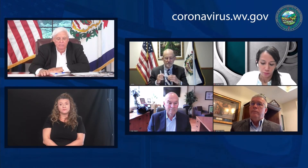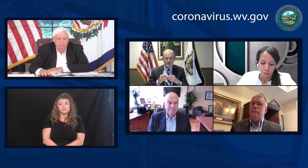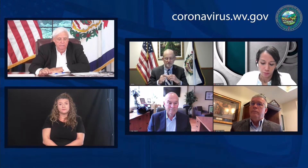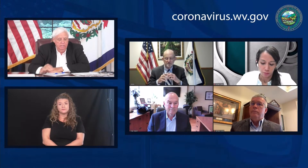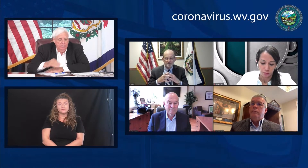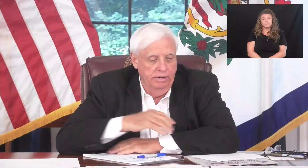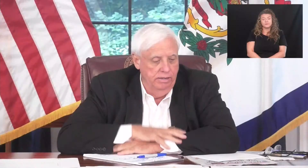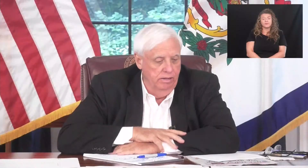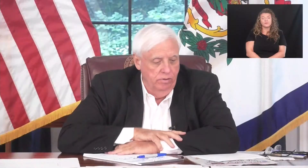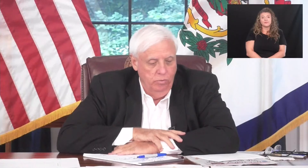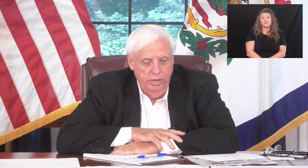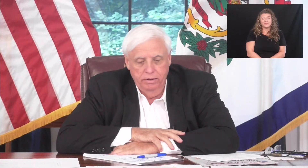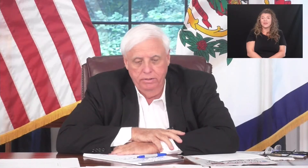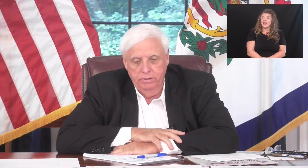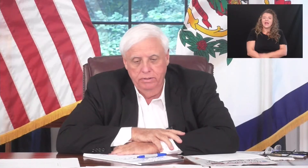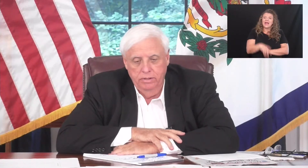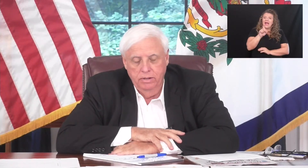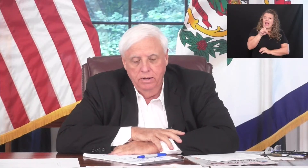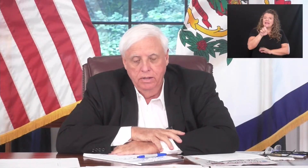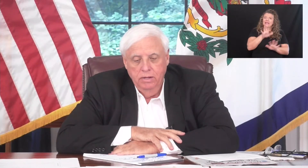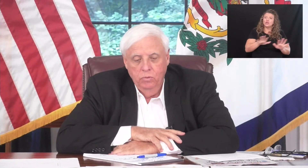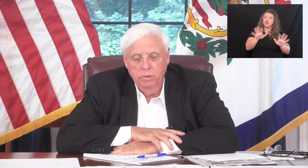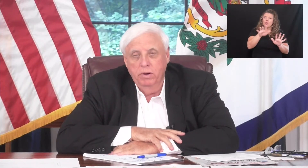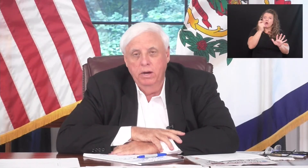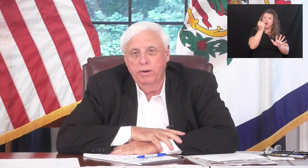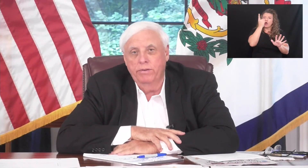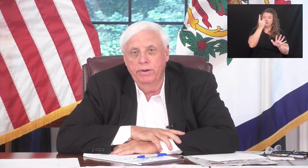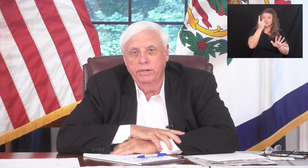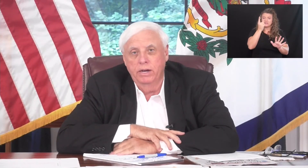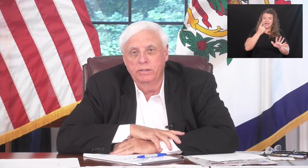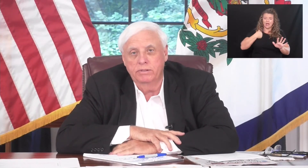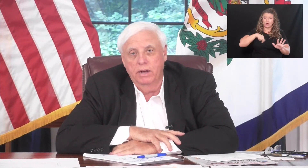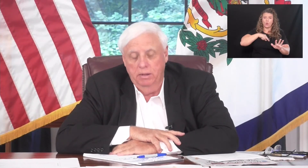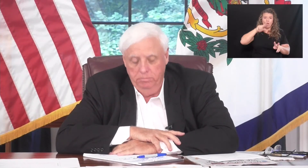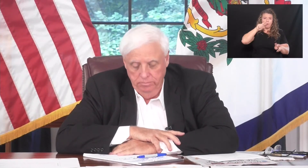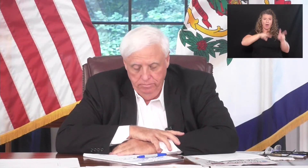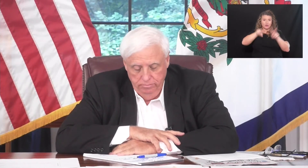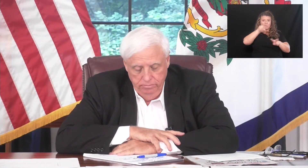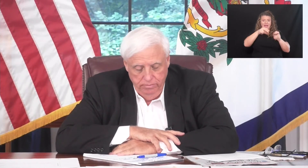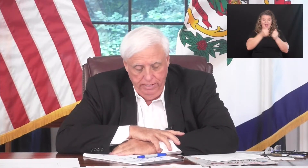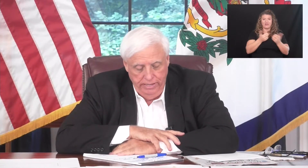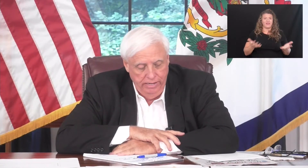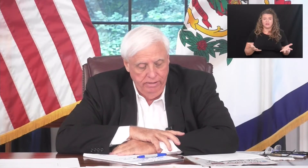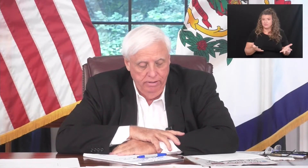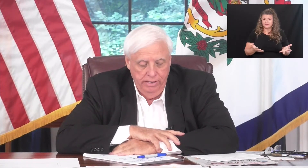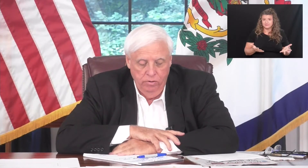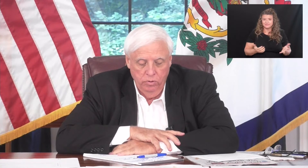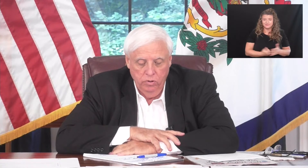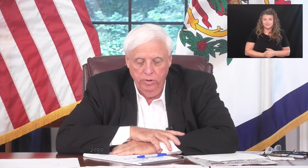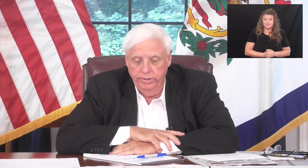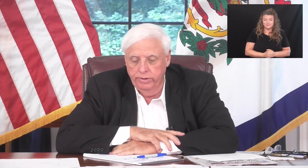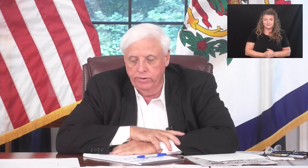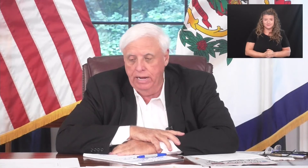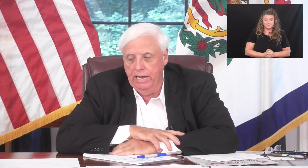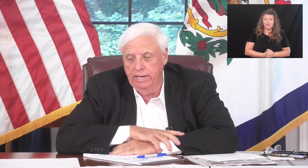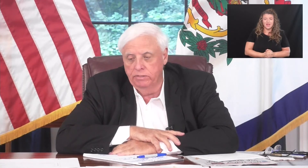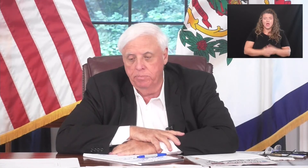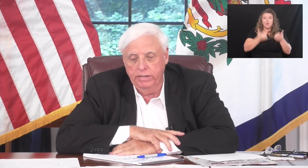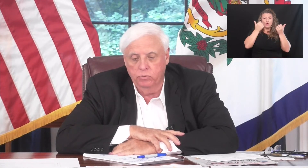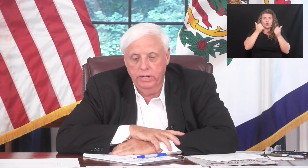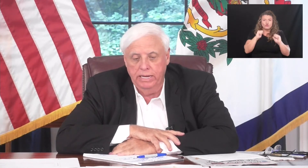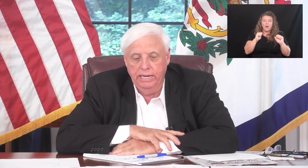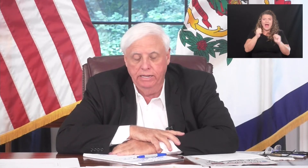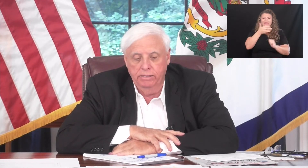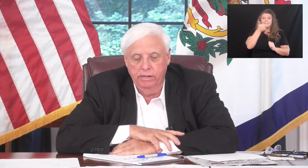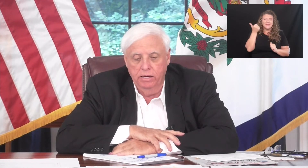everybody's got to understand, that we're monitoring nonstop, and we're going to try as